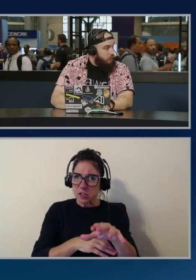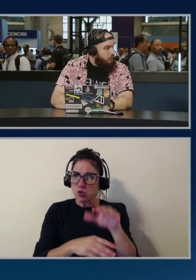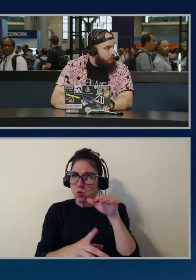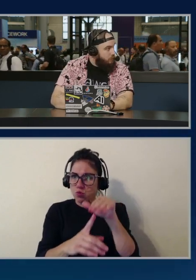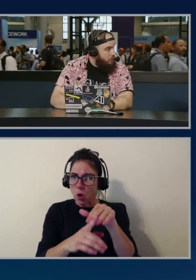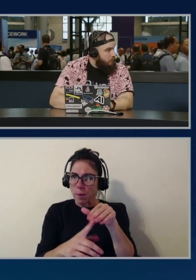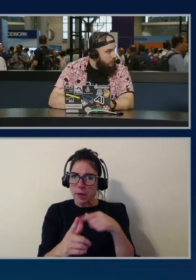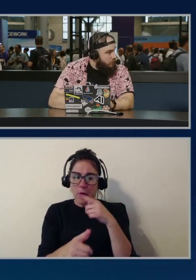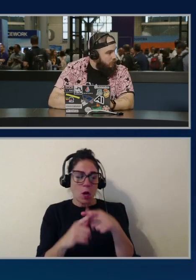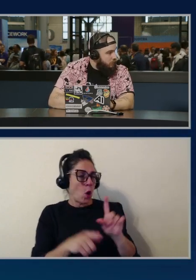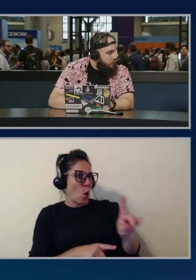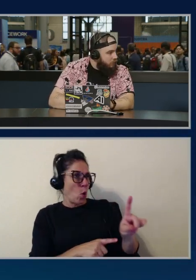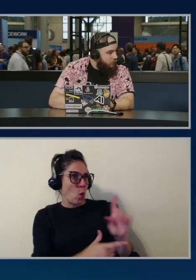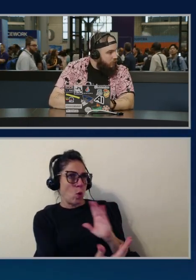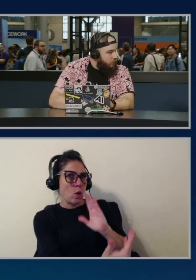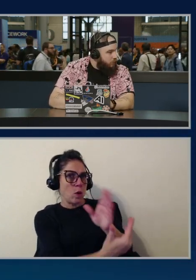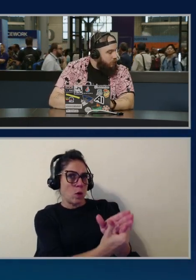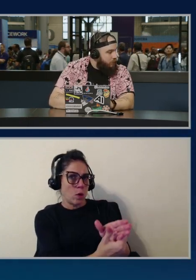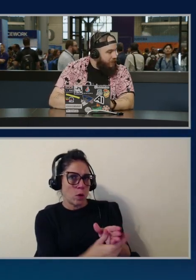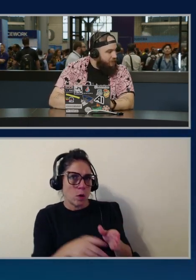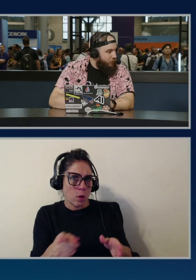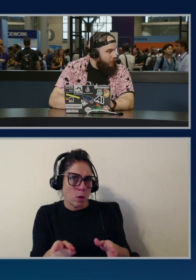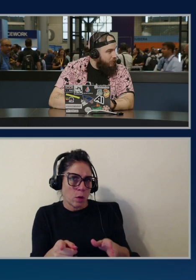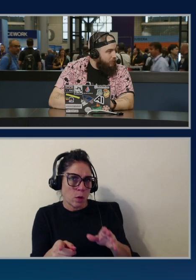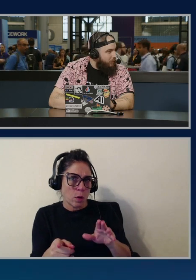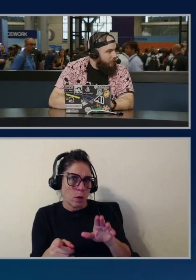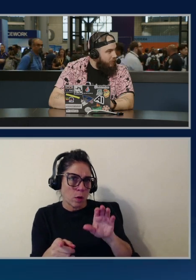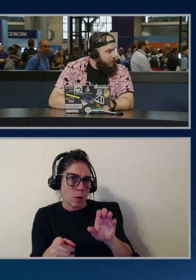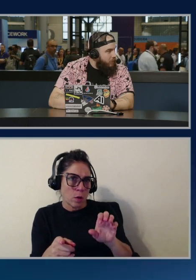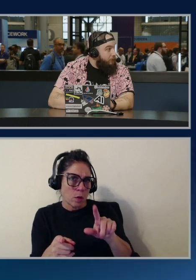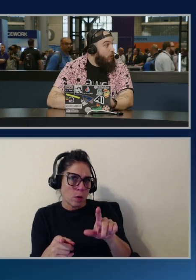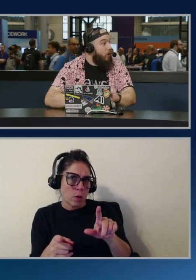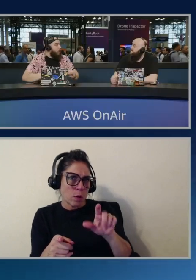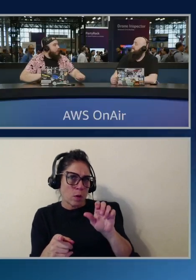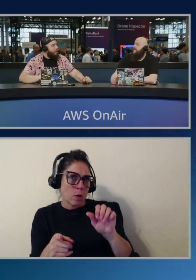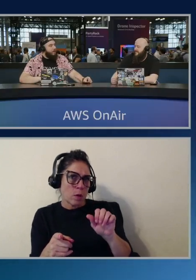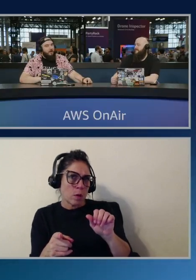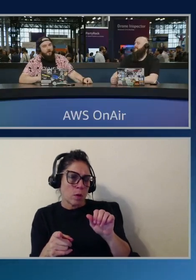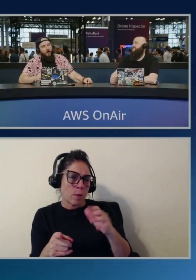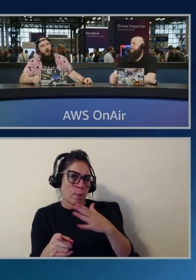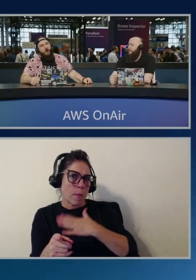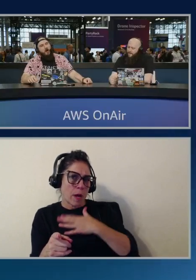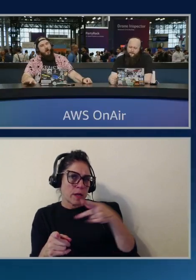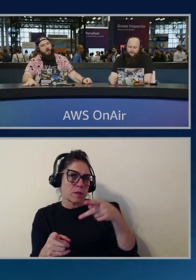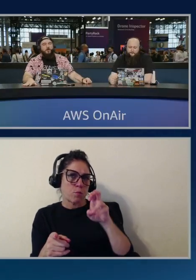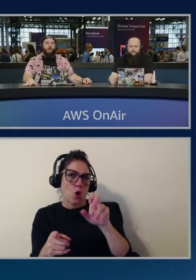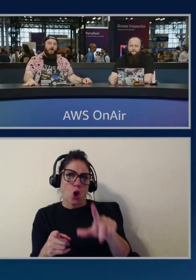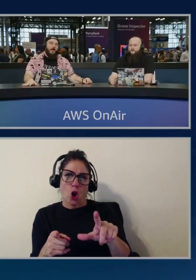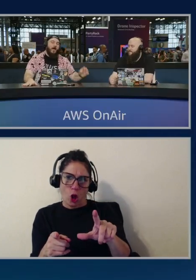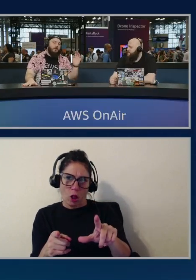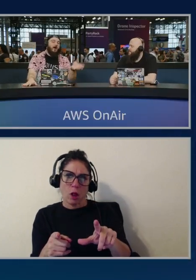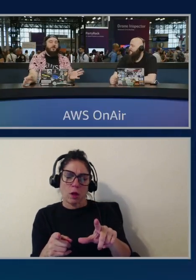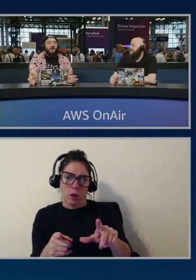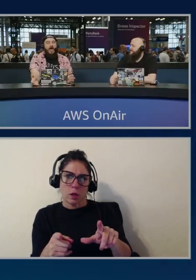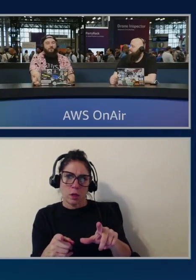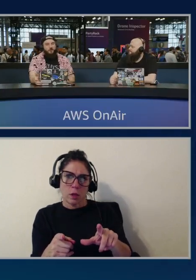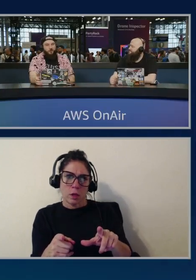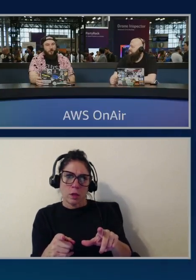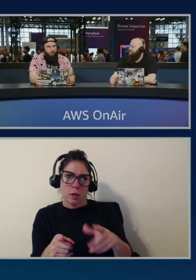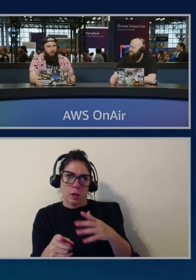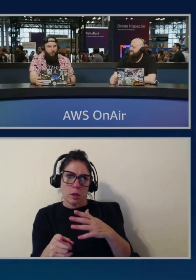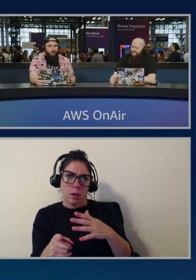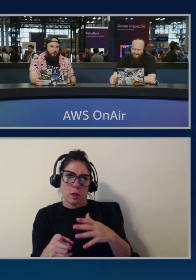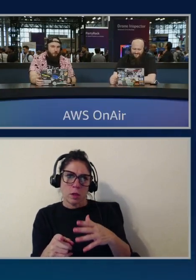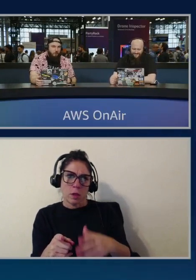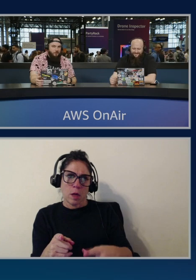what? Just quickly, my alley cat says, no, it's pull. It's pull? Pull. Perl. Yes. Okay, well, I would say half of the